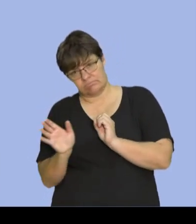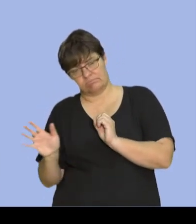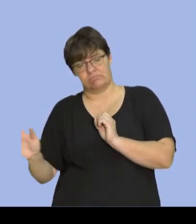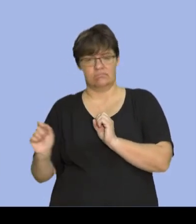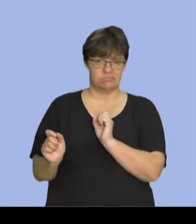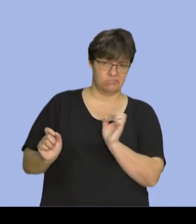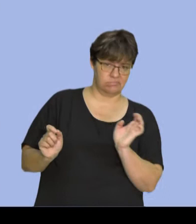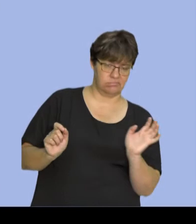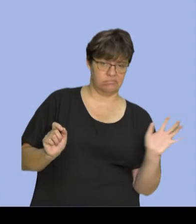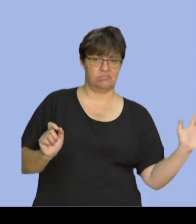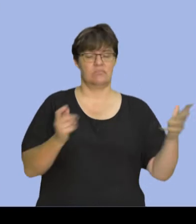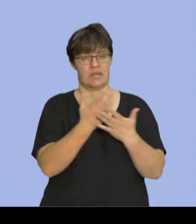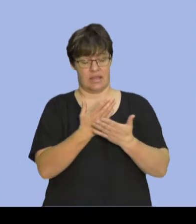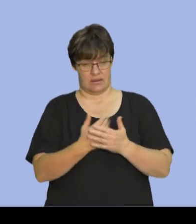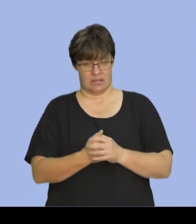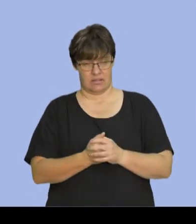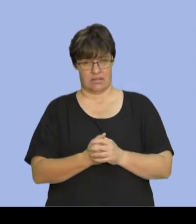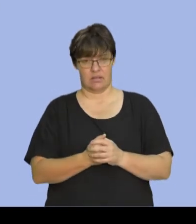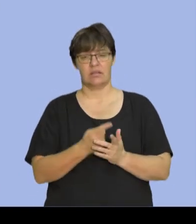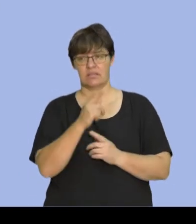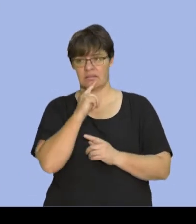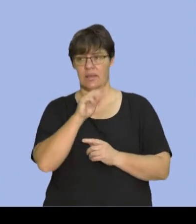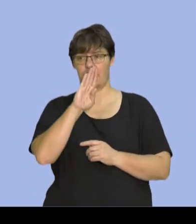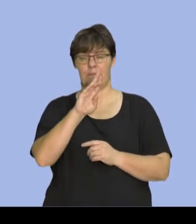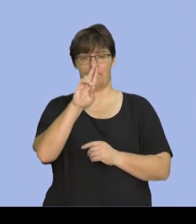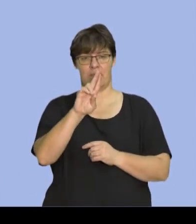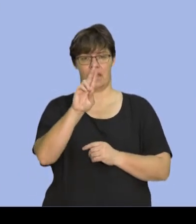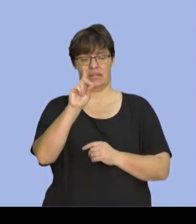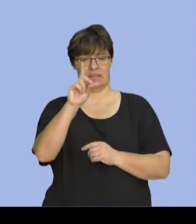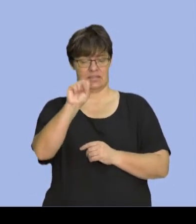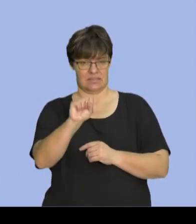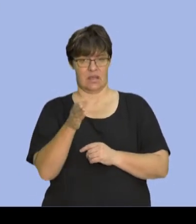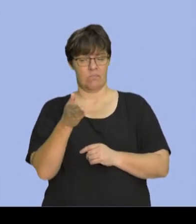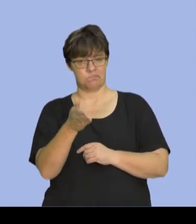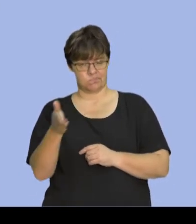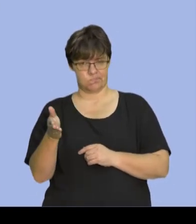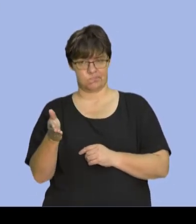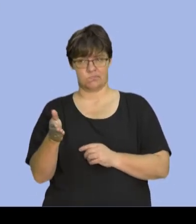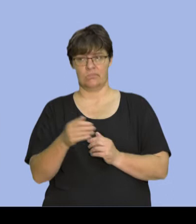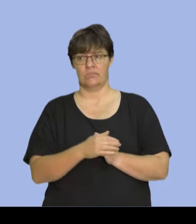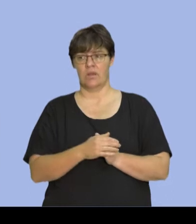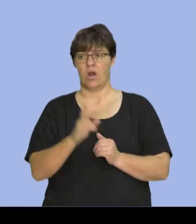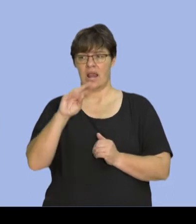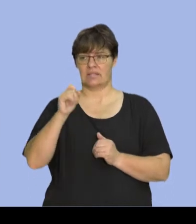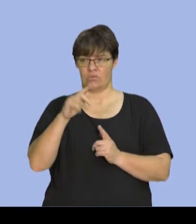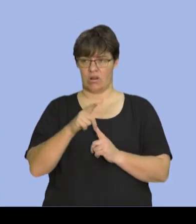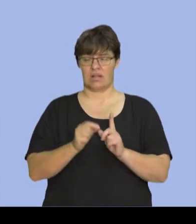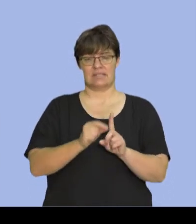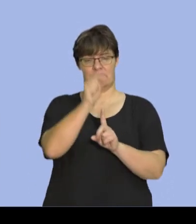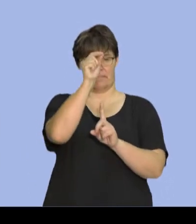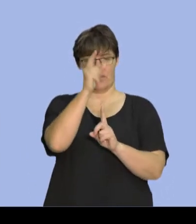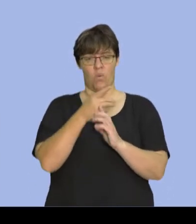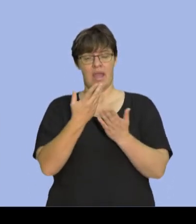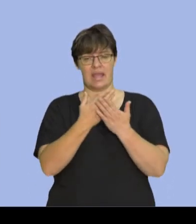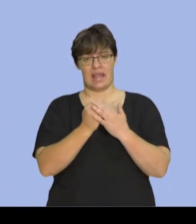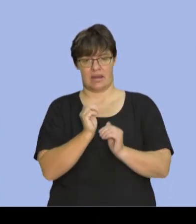horizontally. So we refer to those as being the buds that are present on the lateral meristem, which allows for the plants